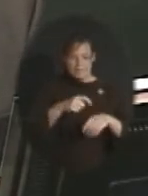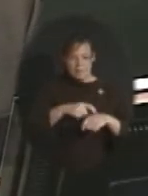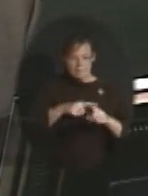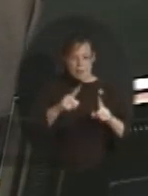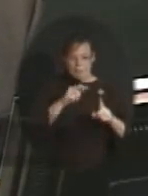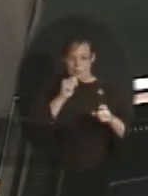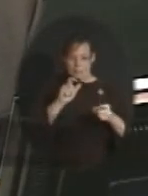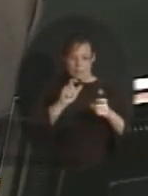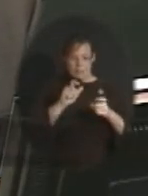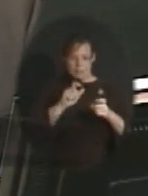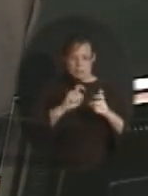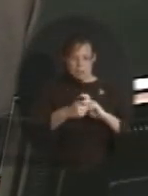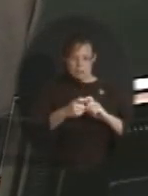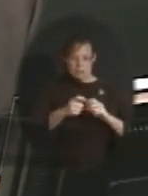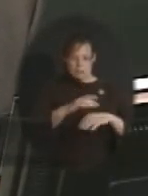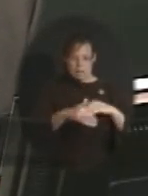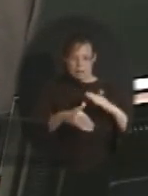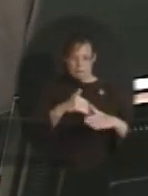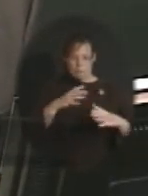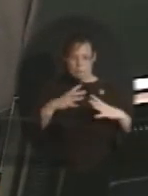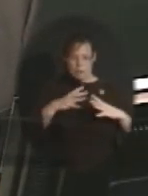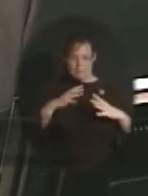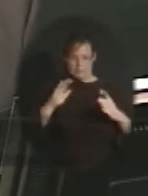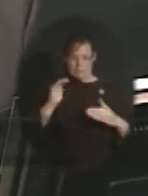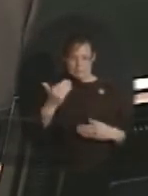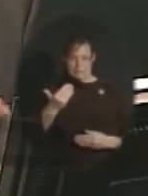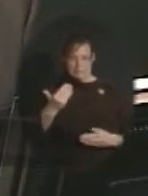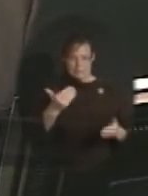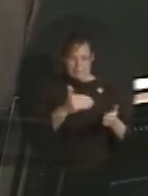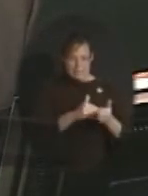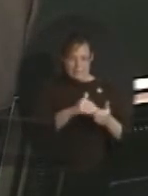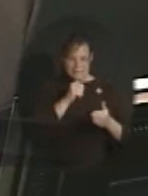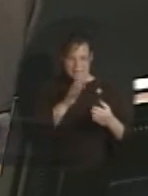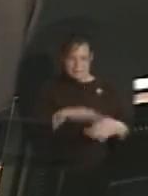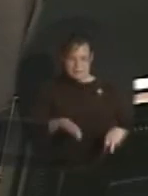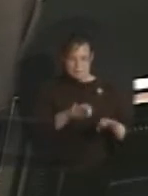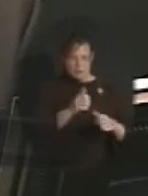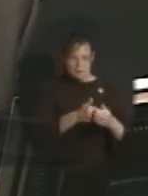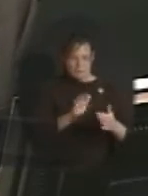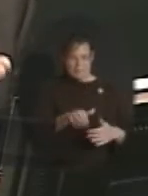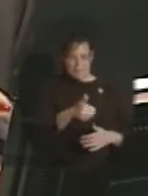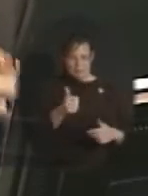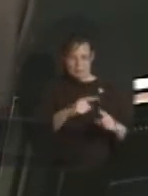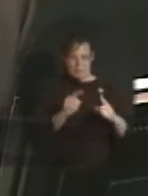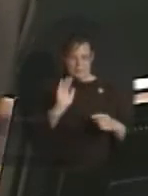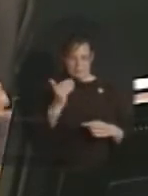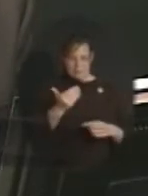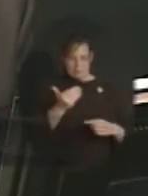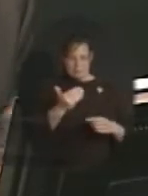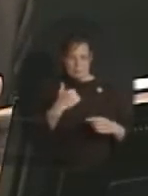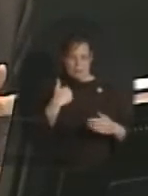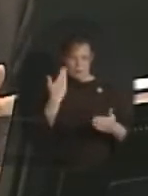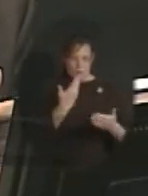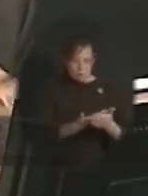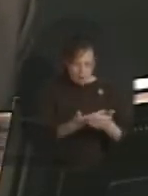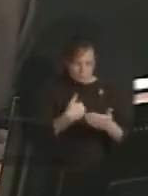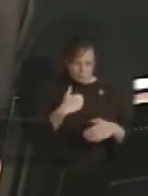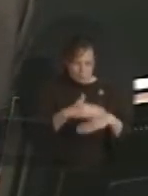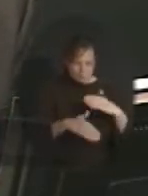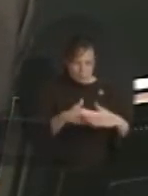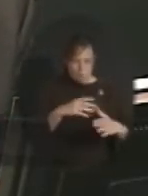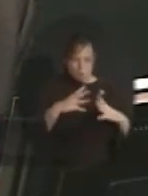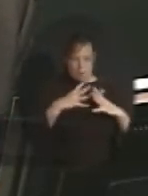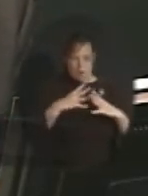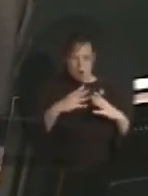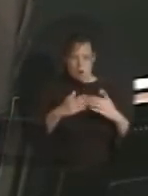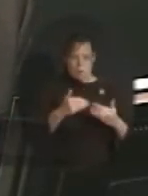change the comfort break. It seems as though, again, this is not as important as everything else, but it does seem as though we just get here and we've got a comfort break